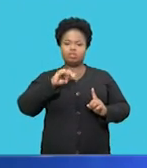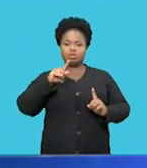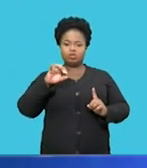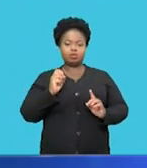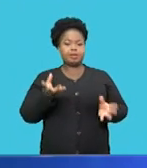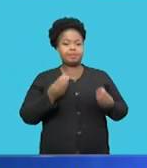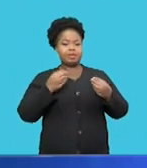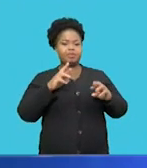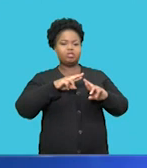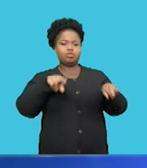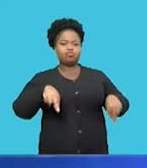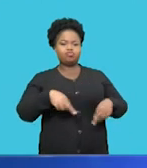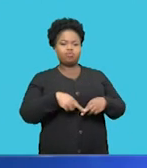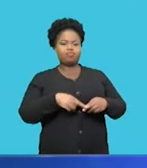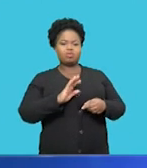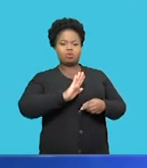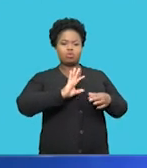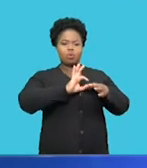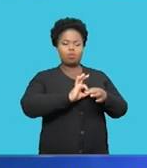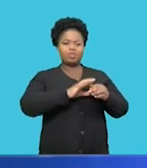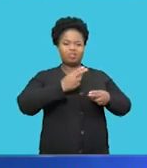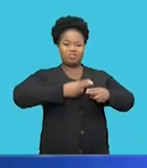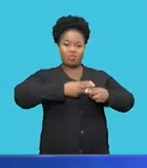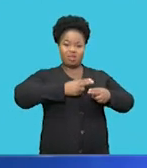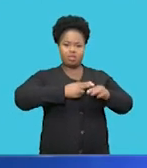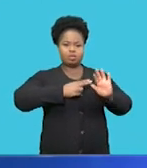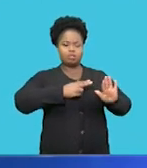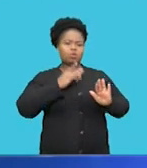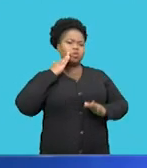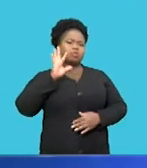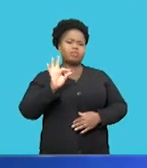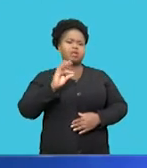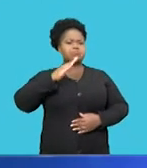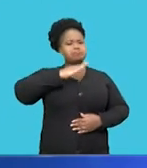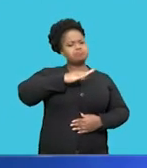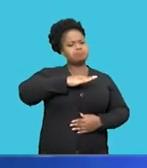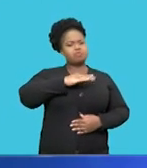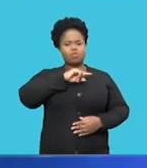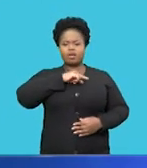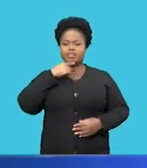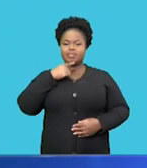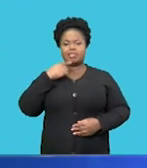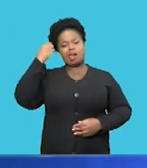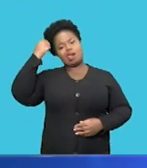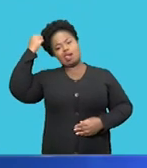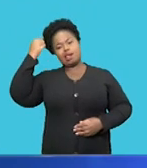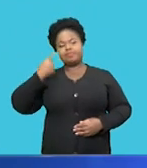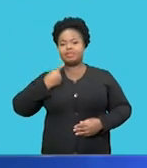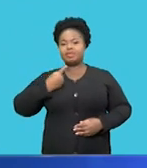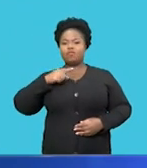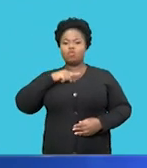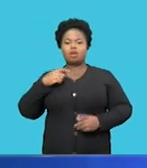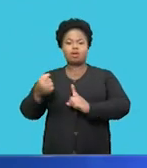leketla marulelong a ntlo ya bo ya ho ithusetsa lapeng la bothapameng ya mantaha moo ho tlalehwang ha ipolayile tatelong ya ho